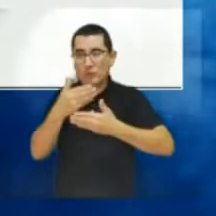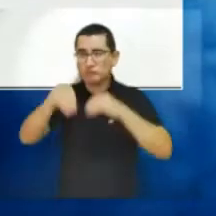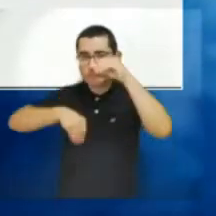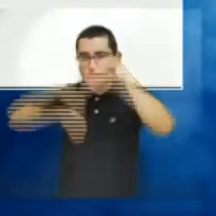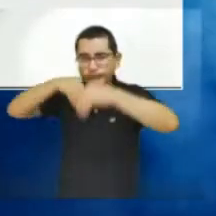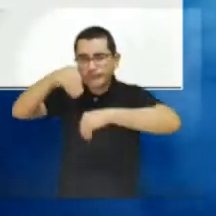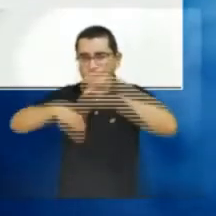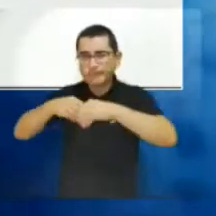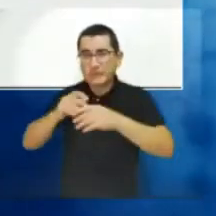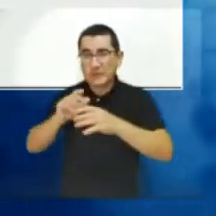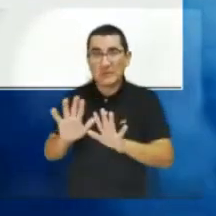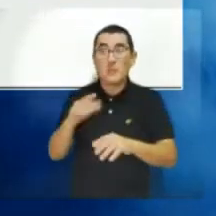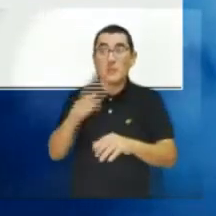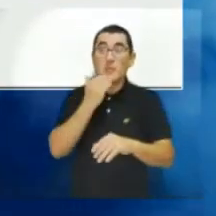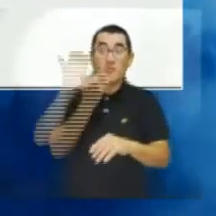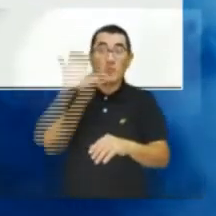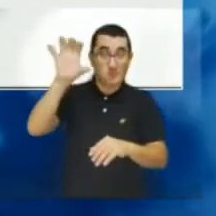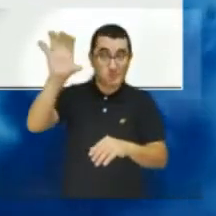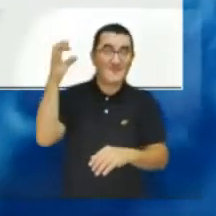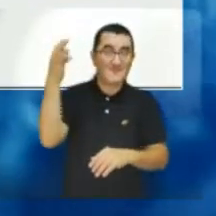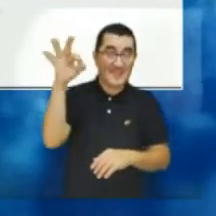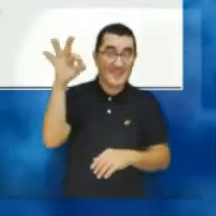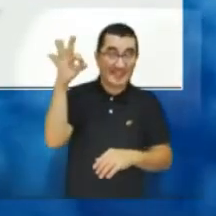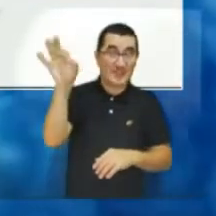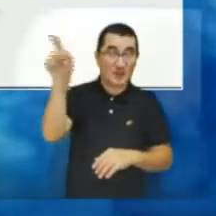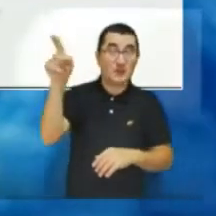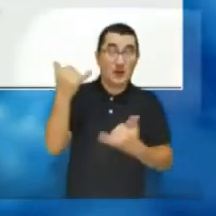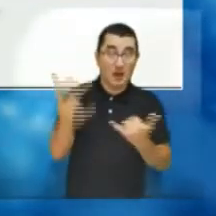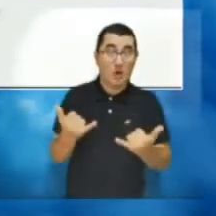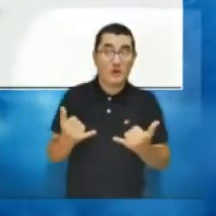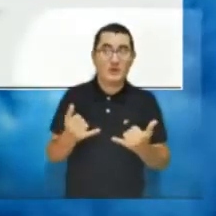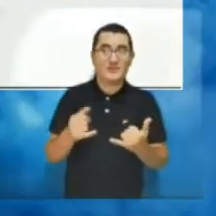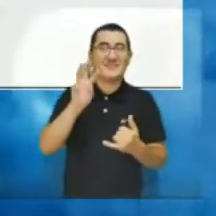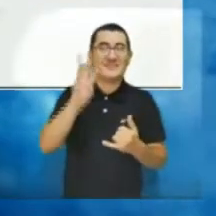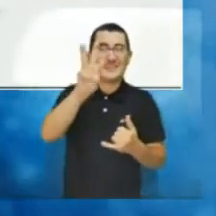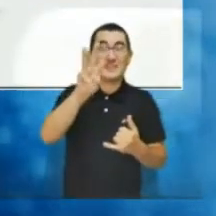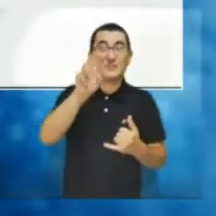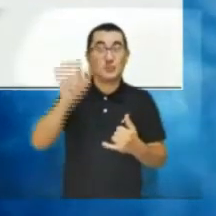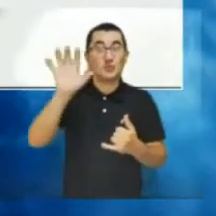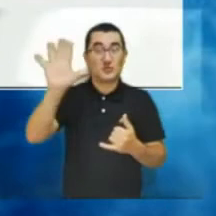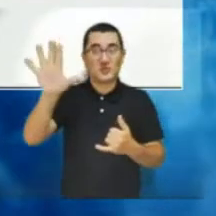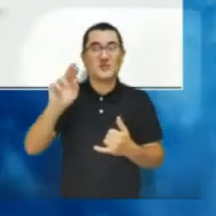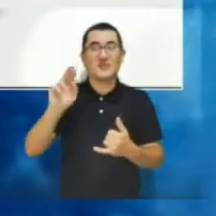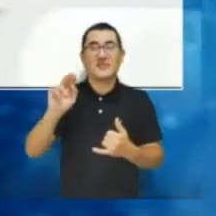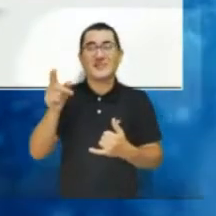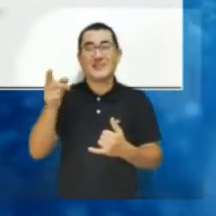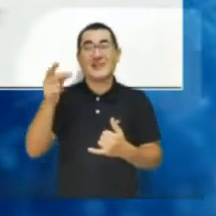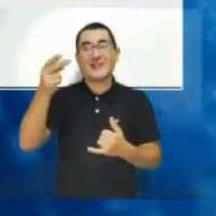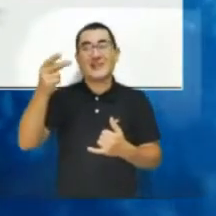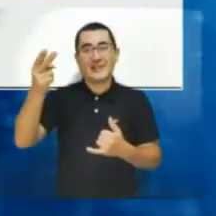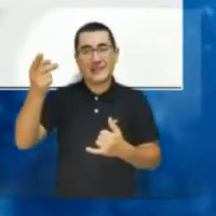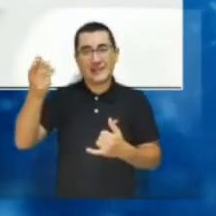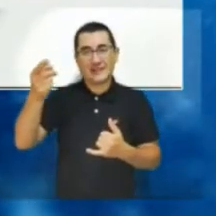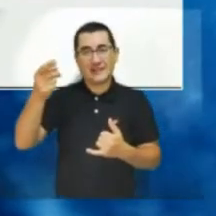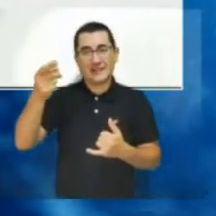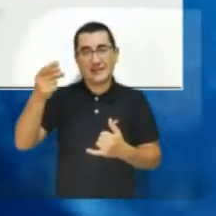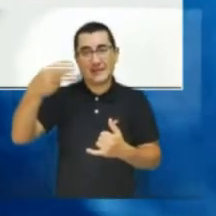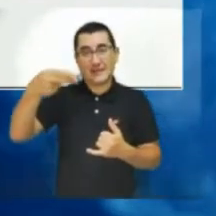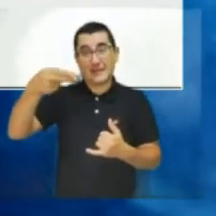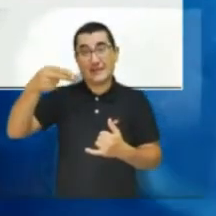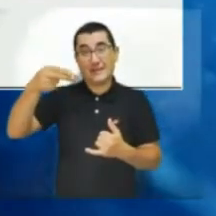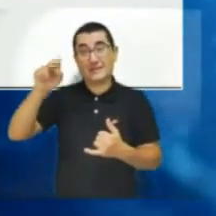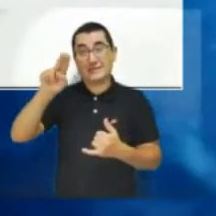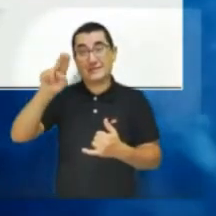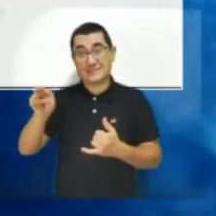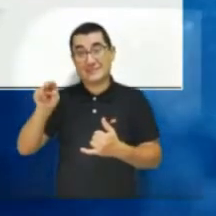3.5 gigahertz, but also in other bands. Not yet in the higher bands, 26 gigahertz band, on which we work only